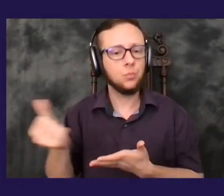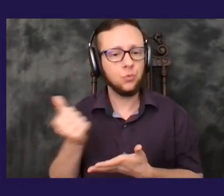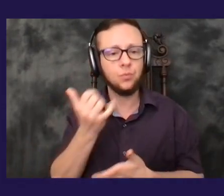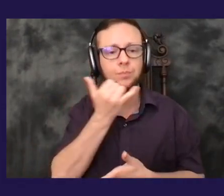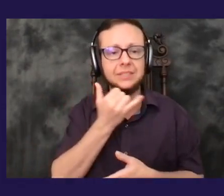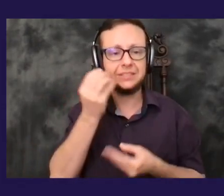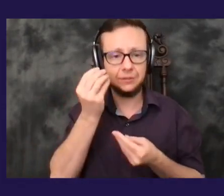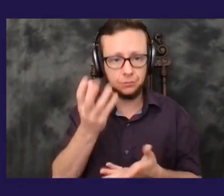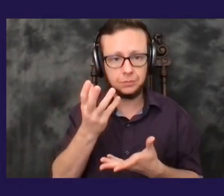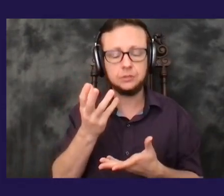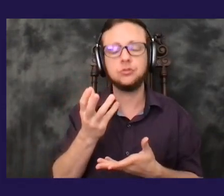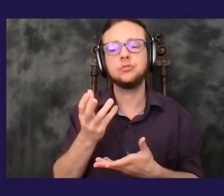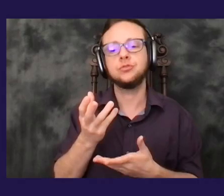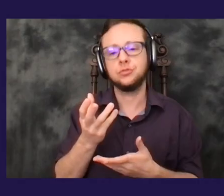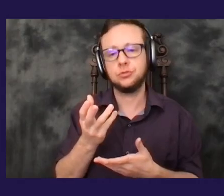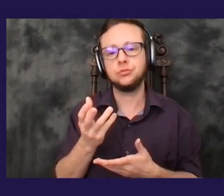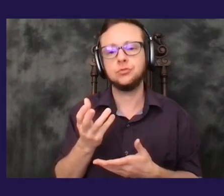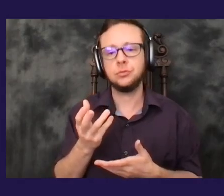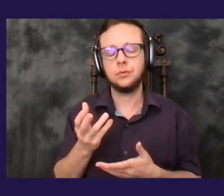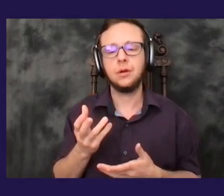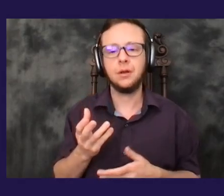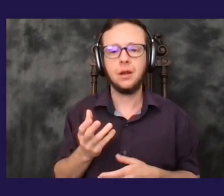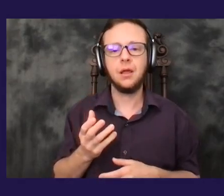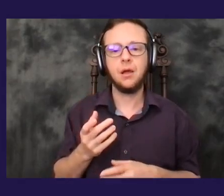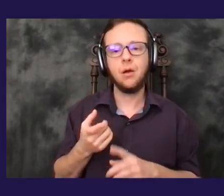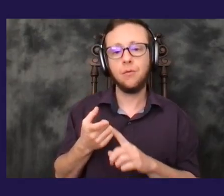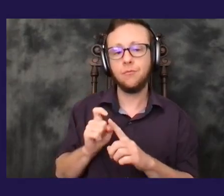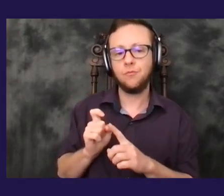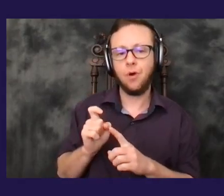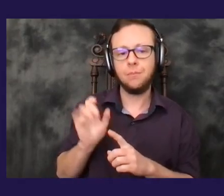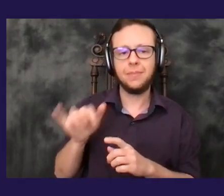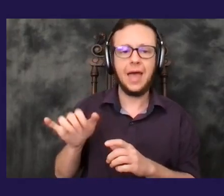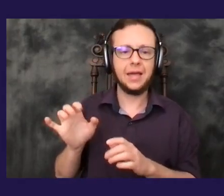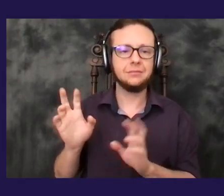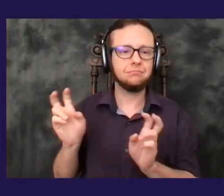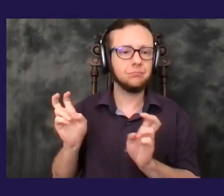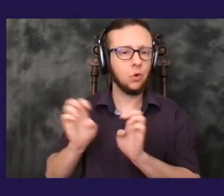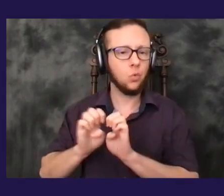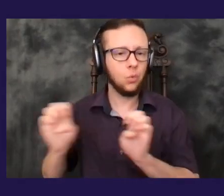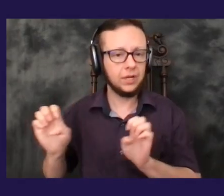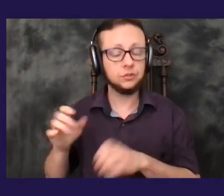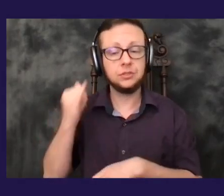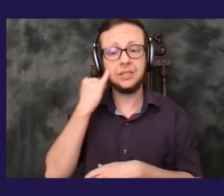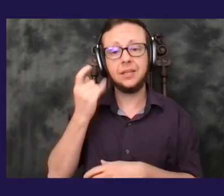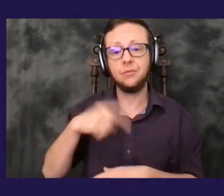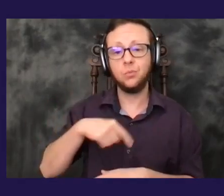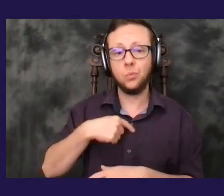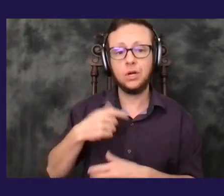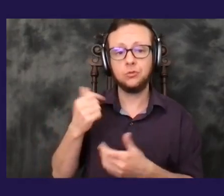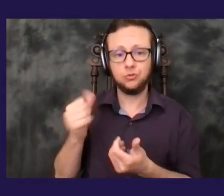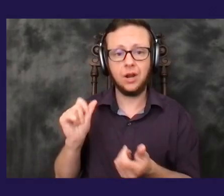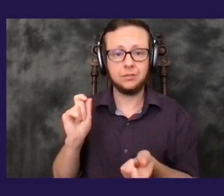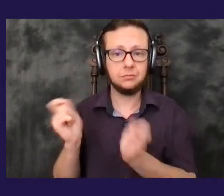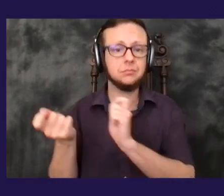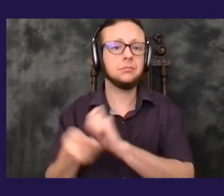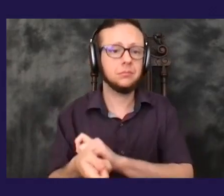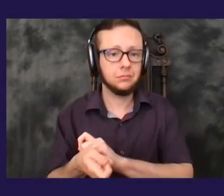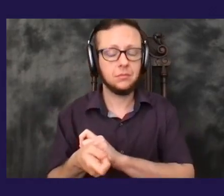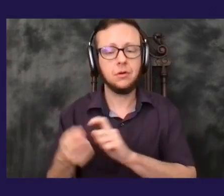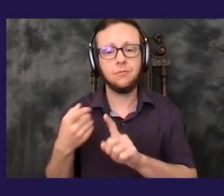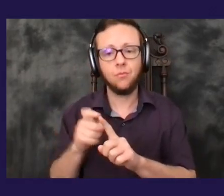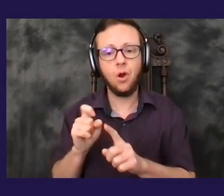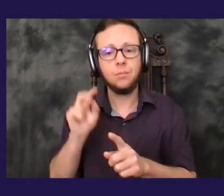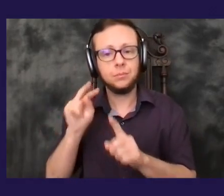of from the equation, if we're specifically trying to turn it around and understand from the perspective